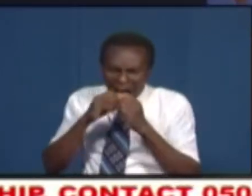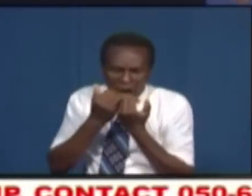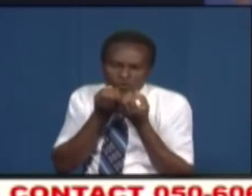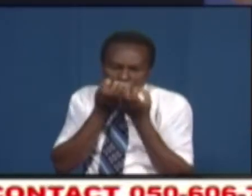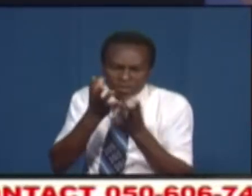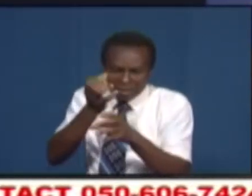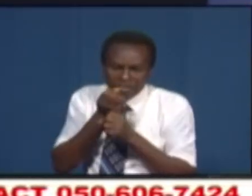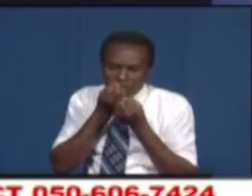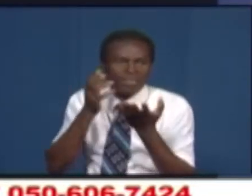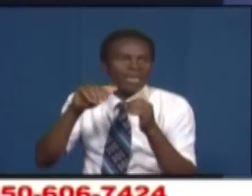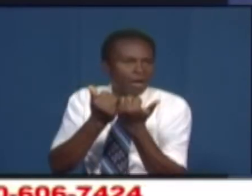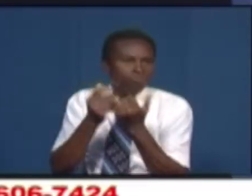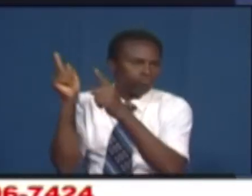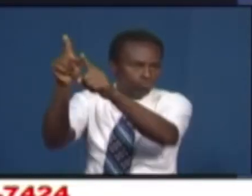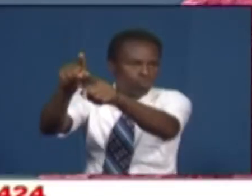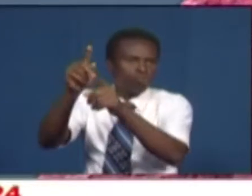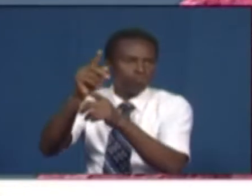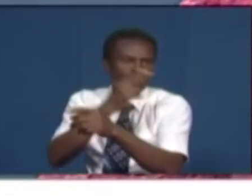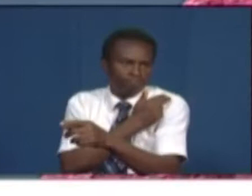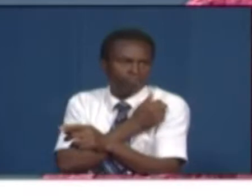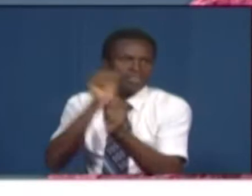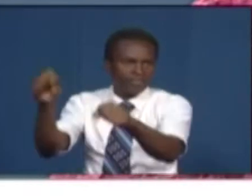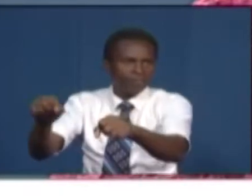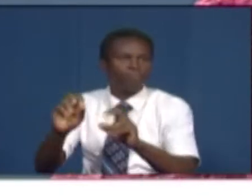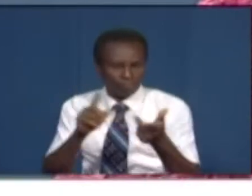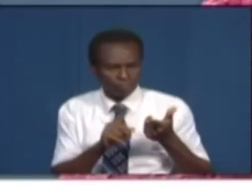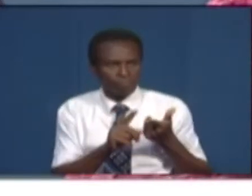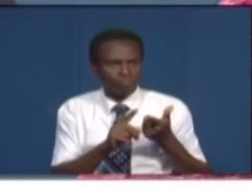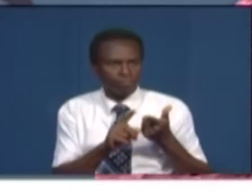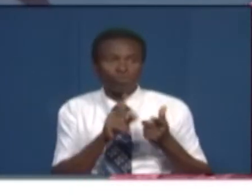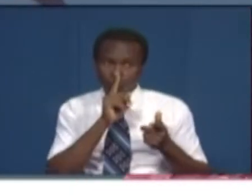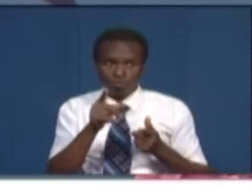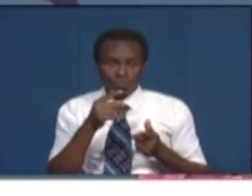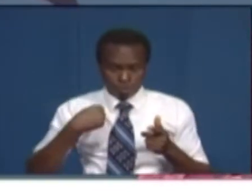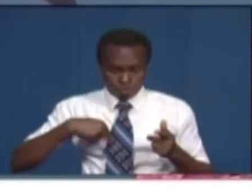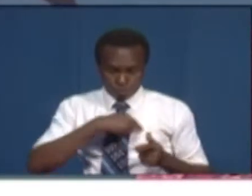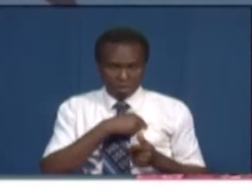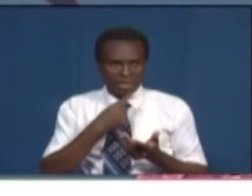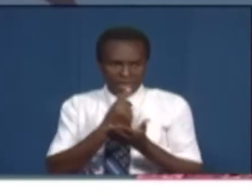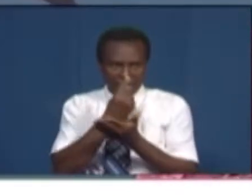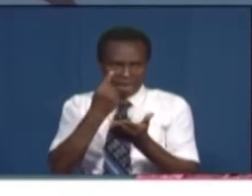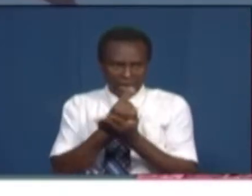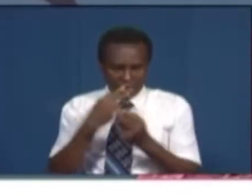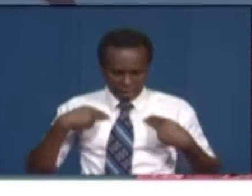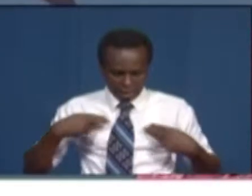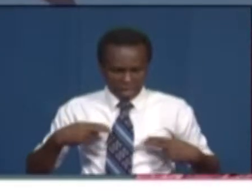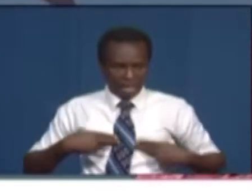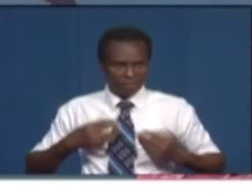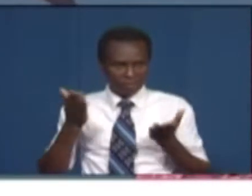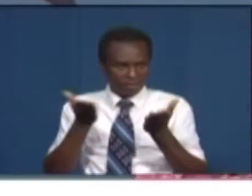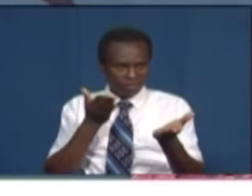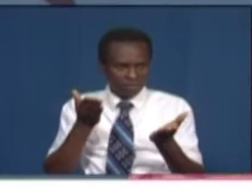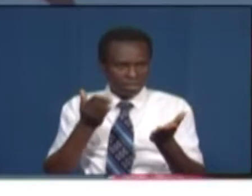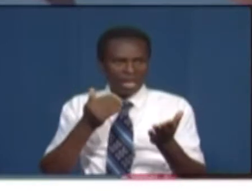get. I think with Ghana Health Service, we are everywhere. We have the chief's compounds. Our nurses